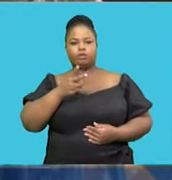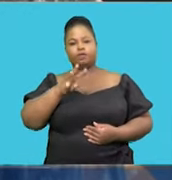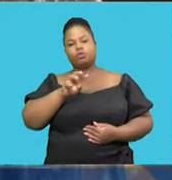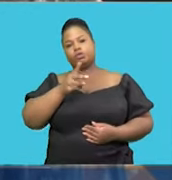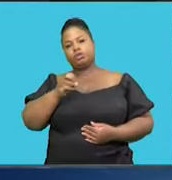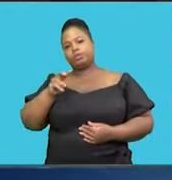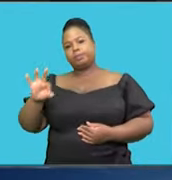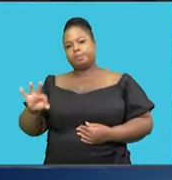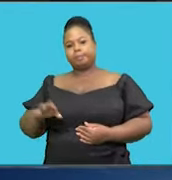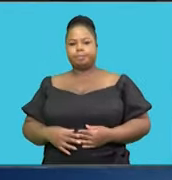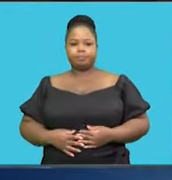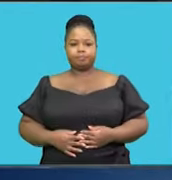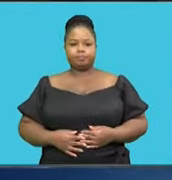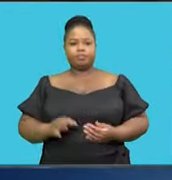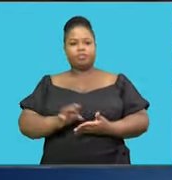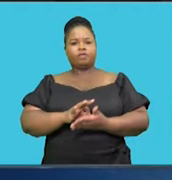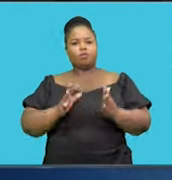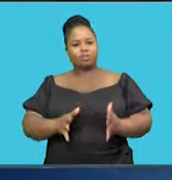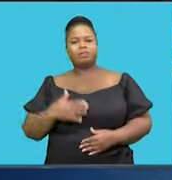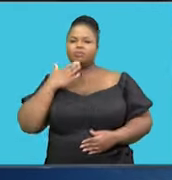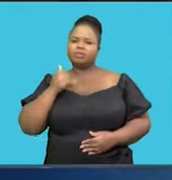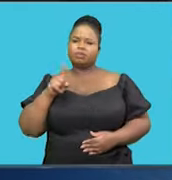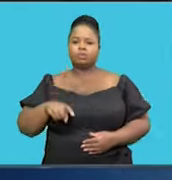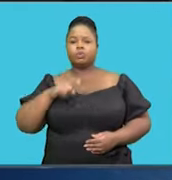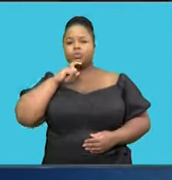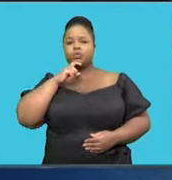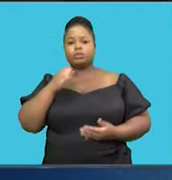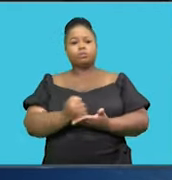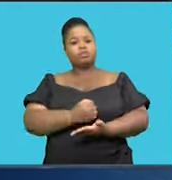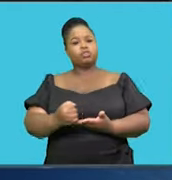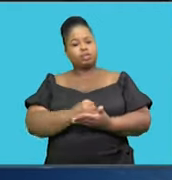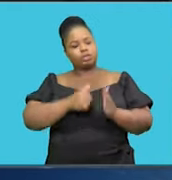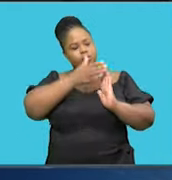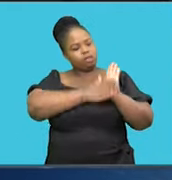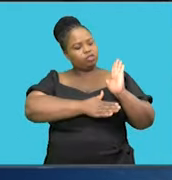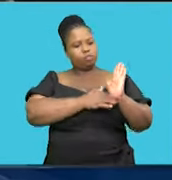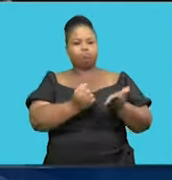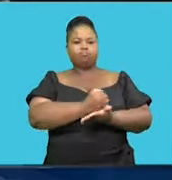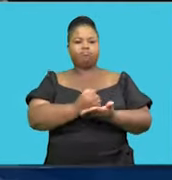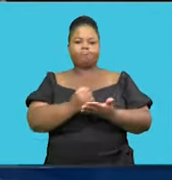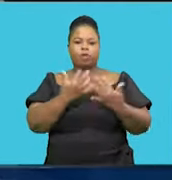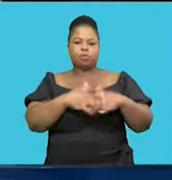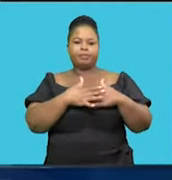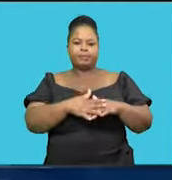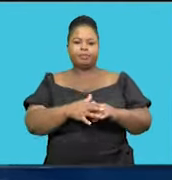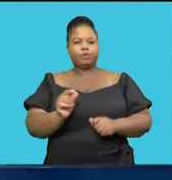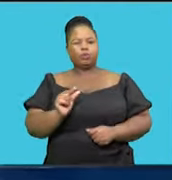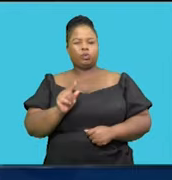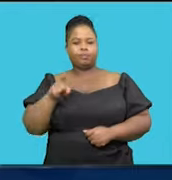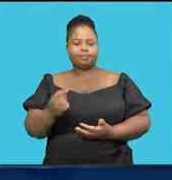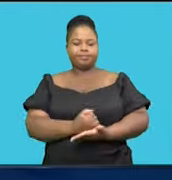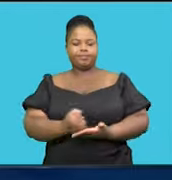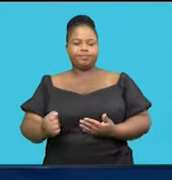2023. Voters are urged to use the voter registration page and register to vote as soon as possible.